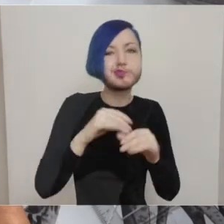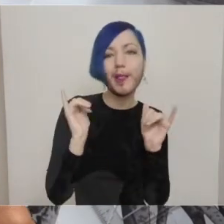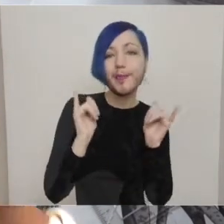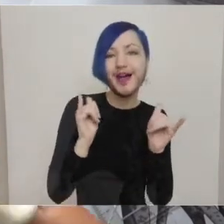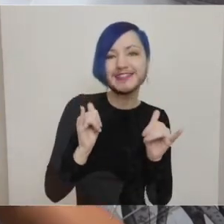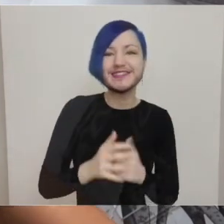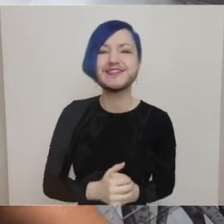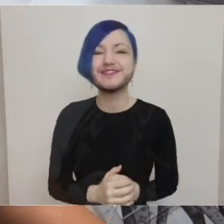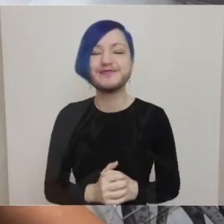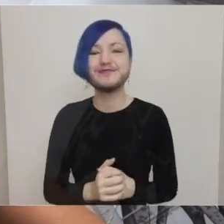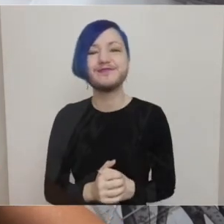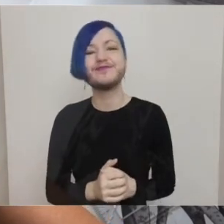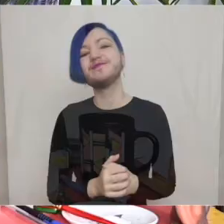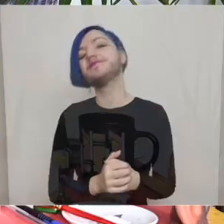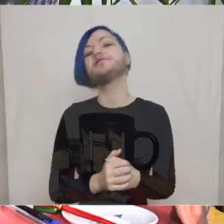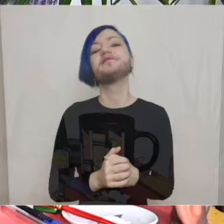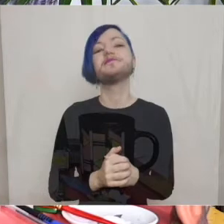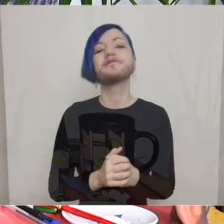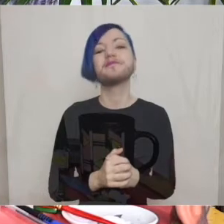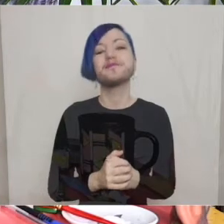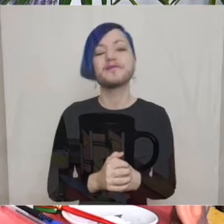the party. So